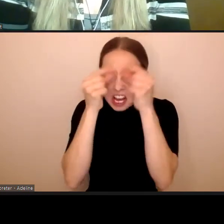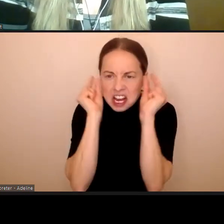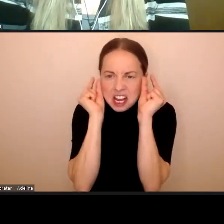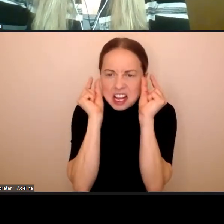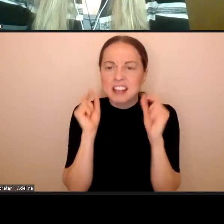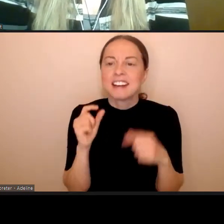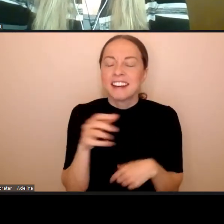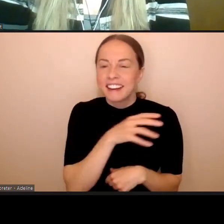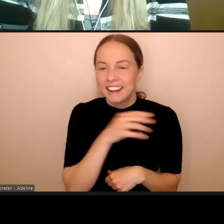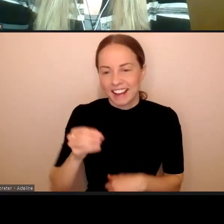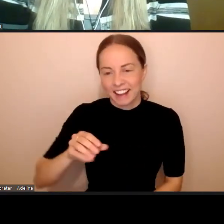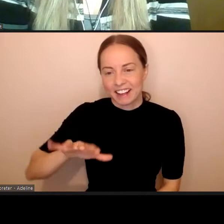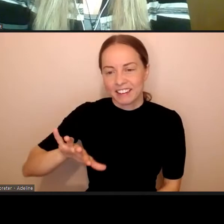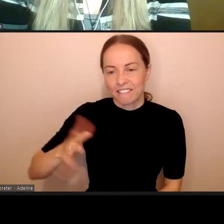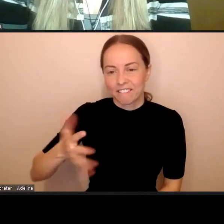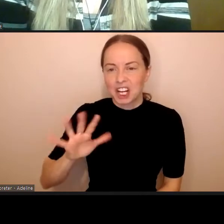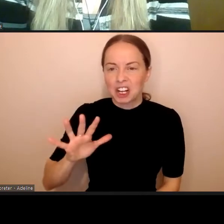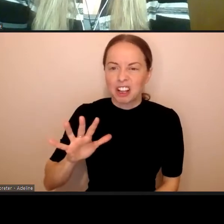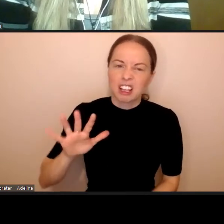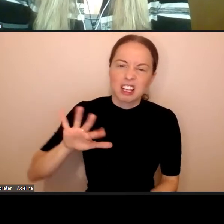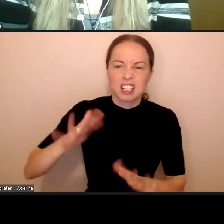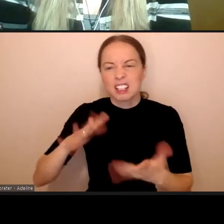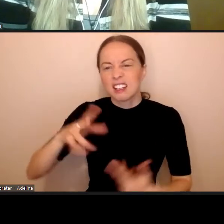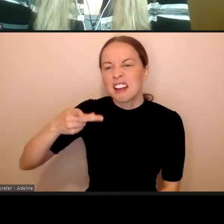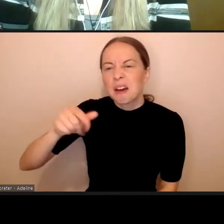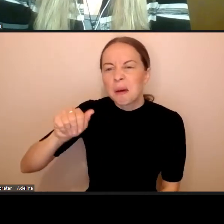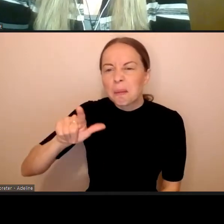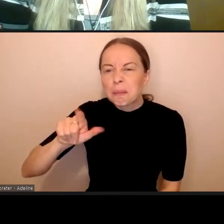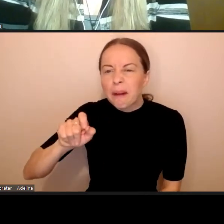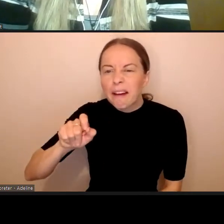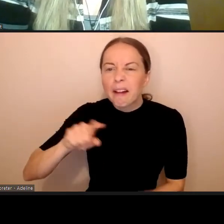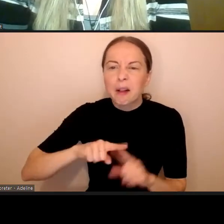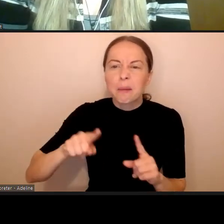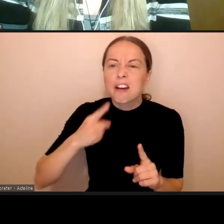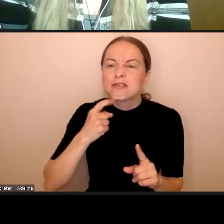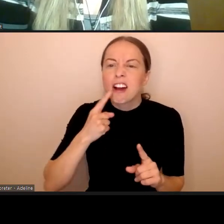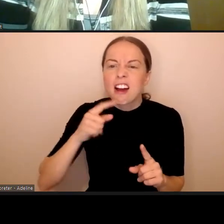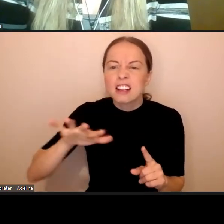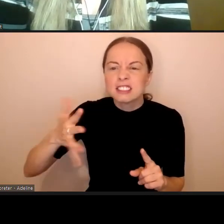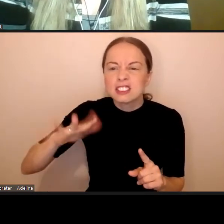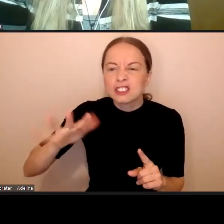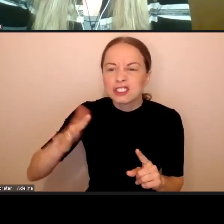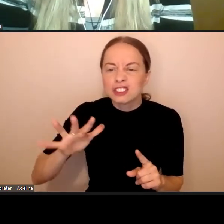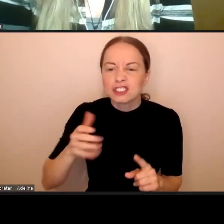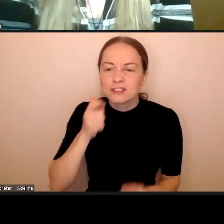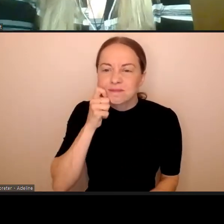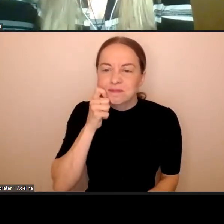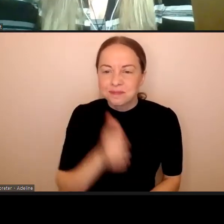a fairly pale but kind of reddish skin.